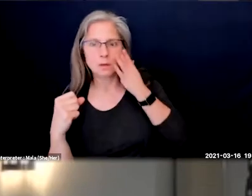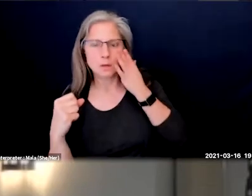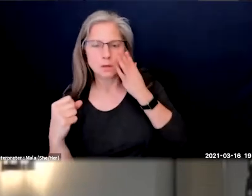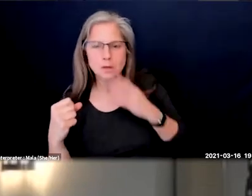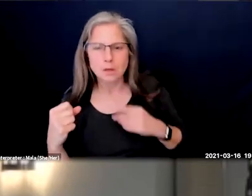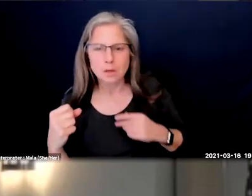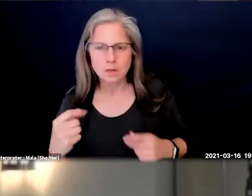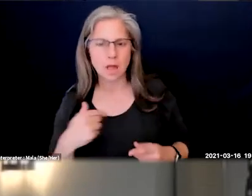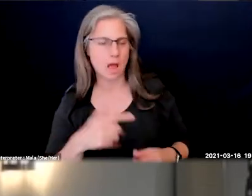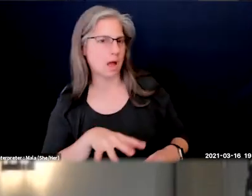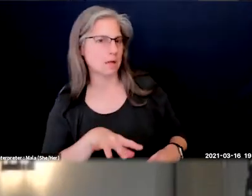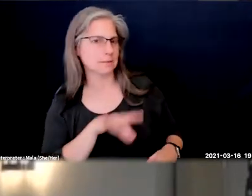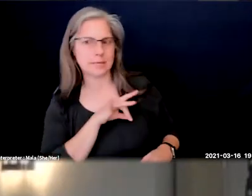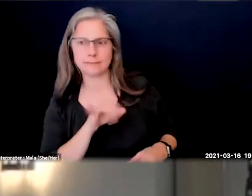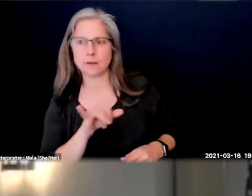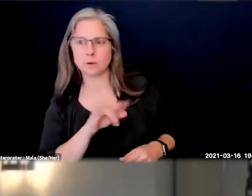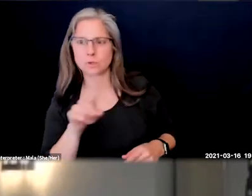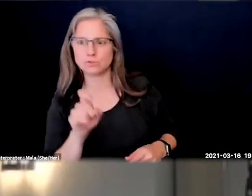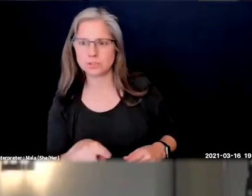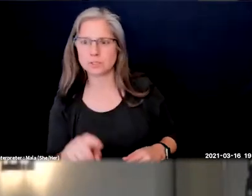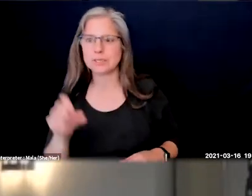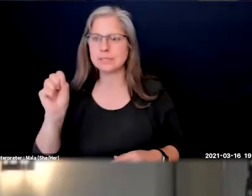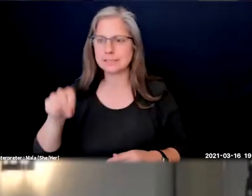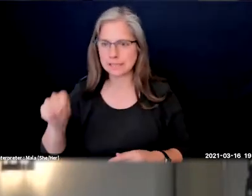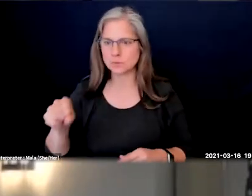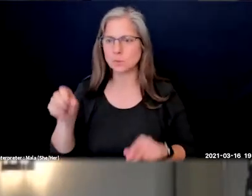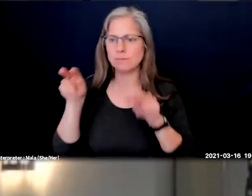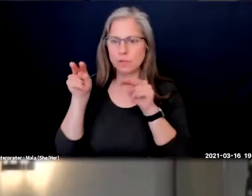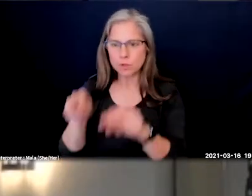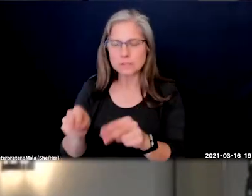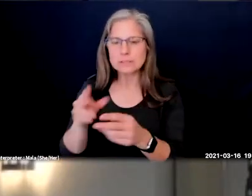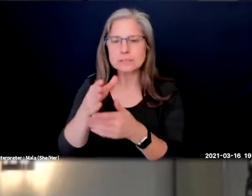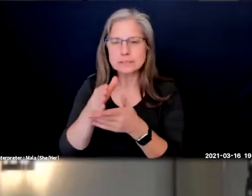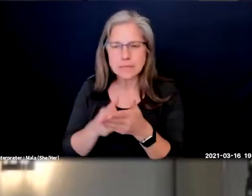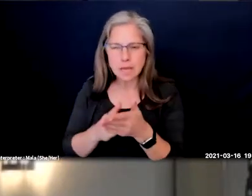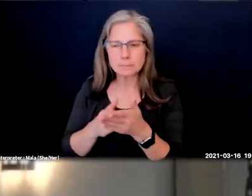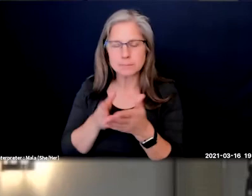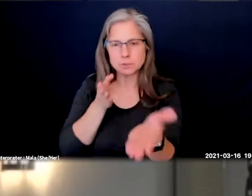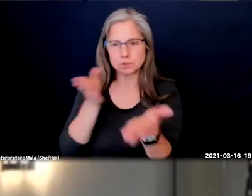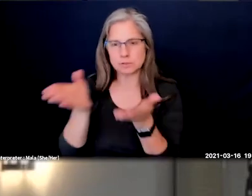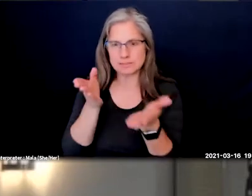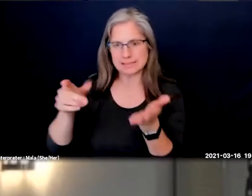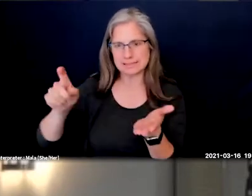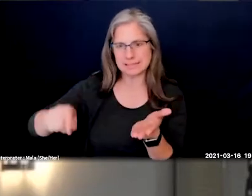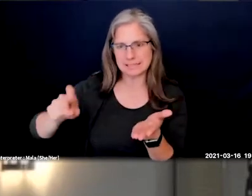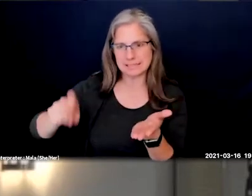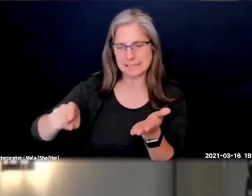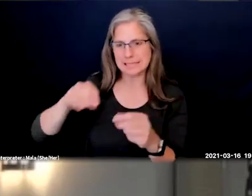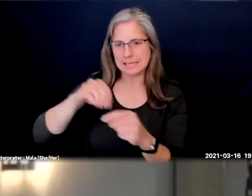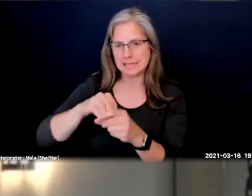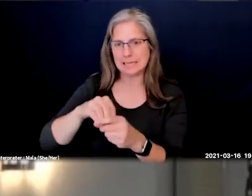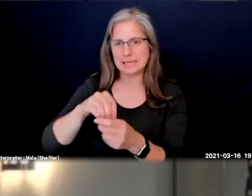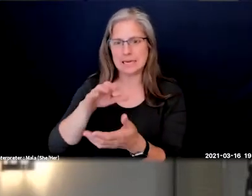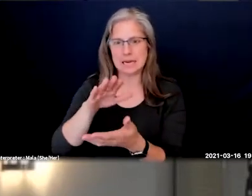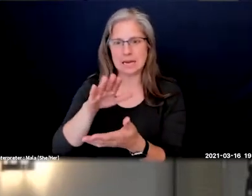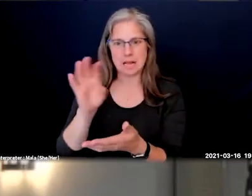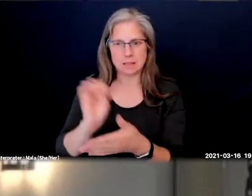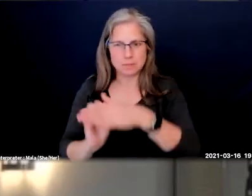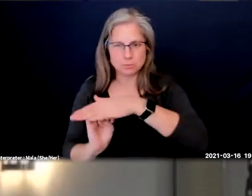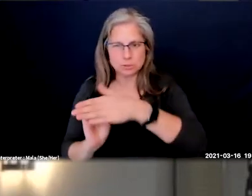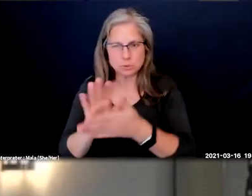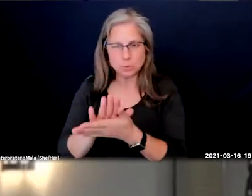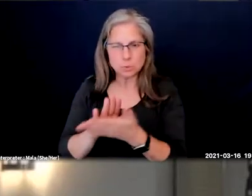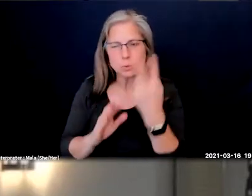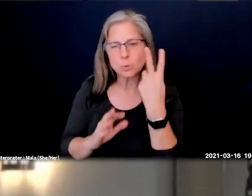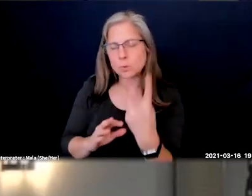I'll take that question. Thank you. Yes, we have looked at some of the services that are needed in our elementary schools. Two